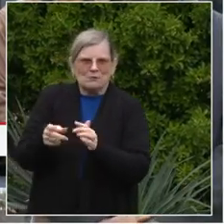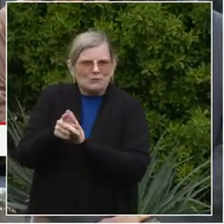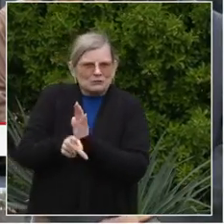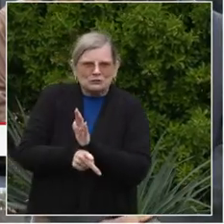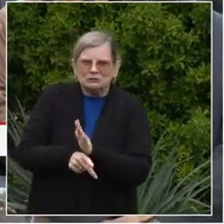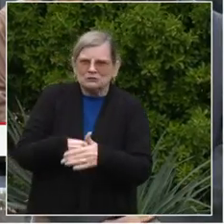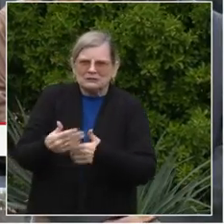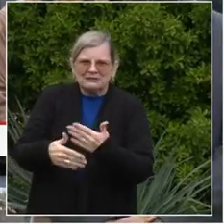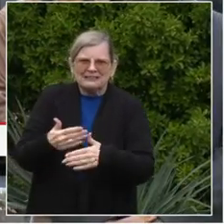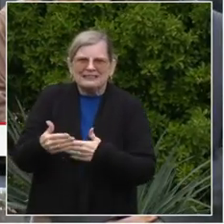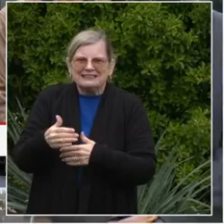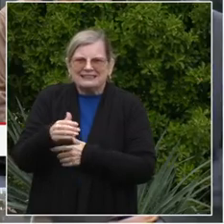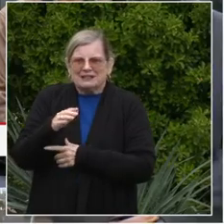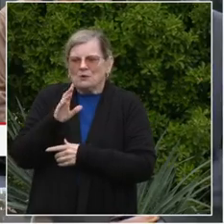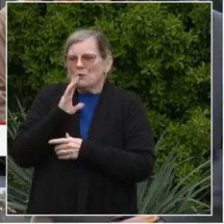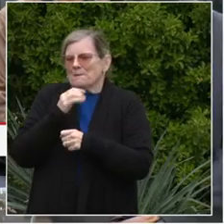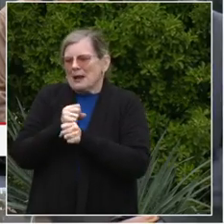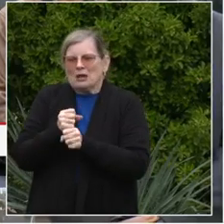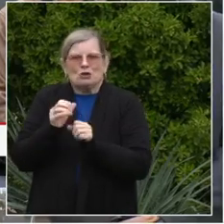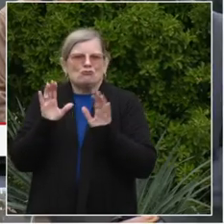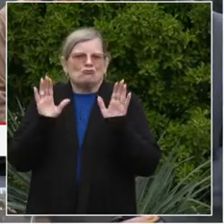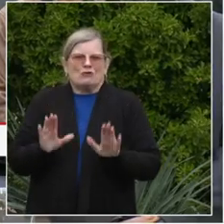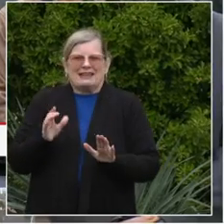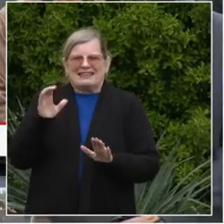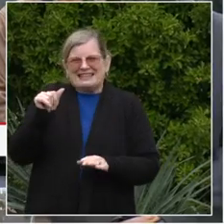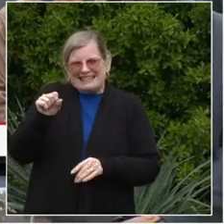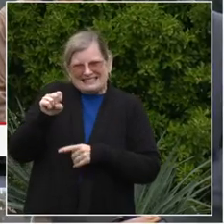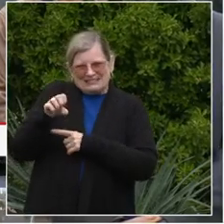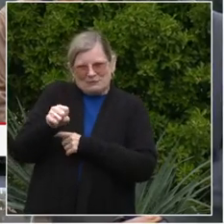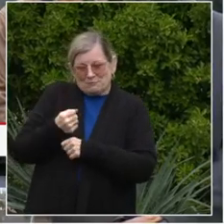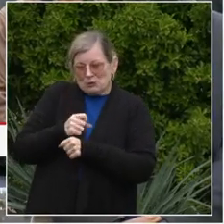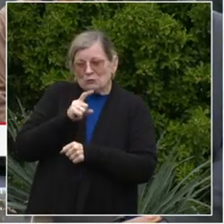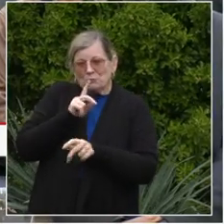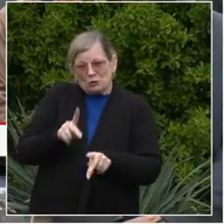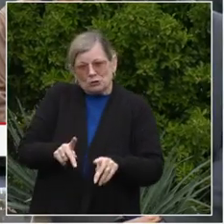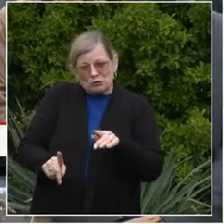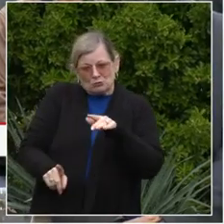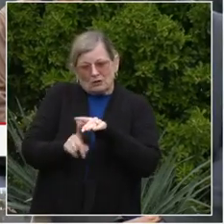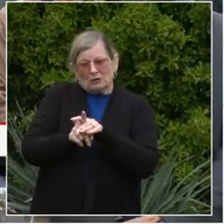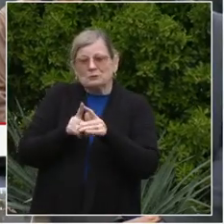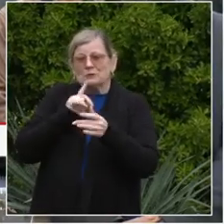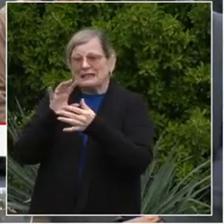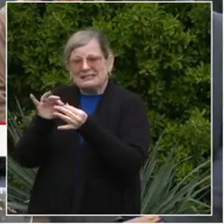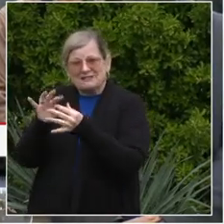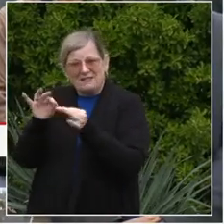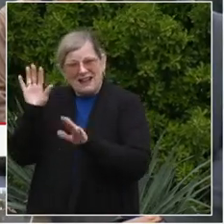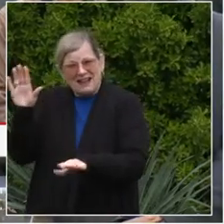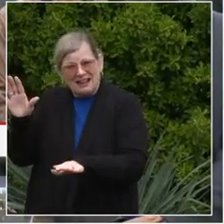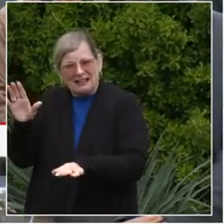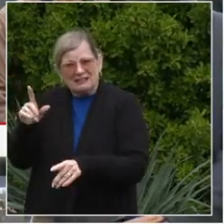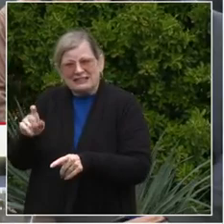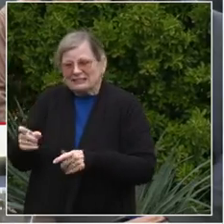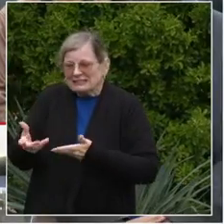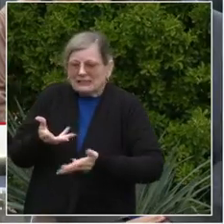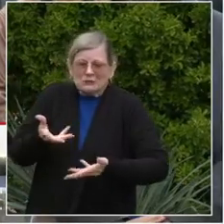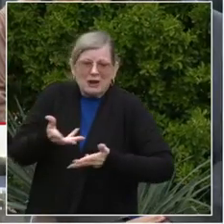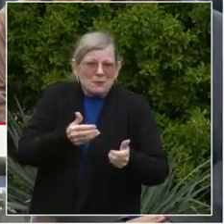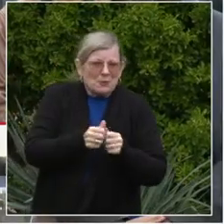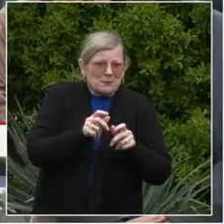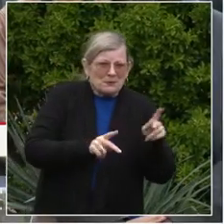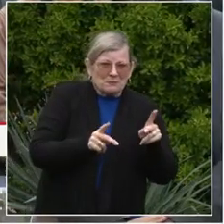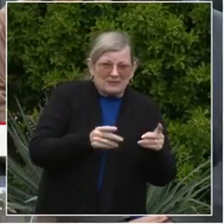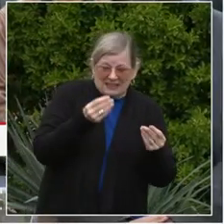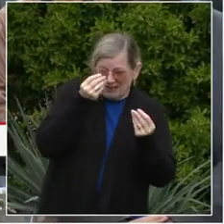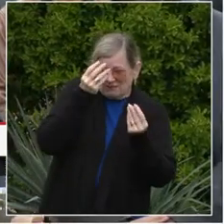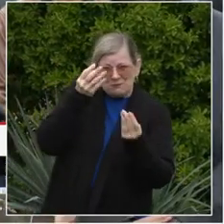don't necessarily need a person to come in and testify in those instances. A lot of these interactions with individuals, it's information that